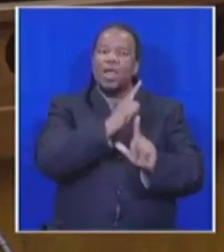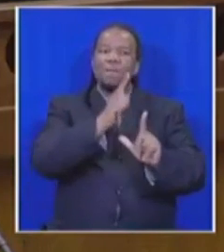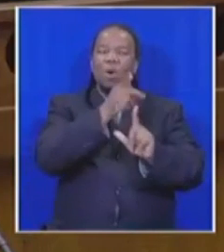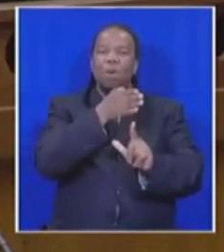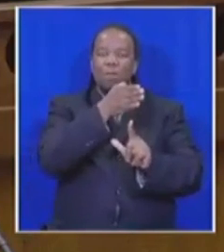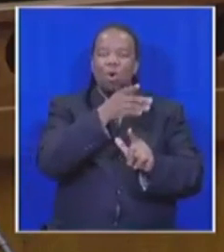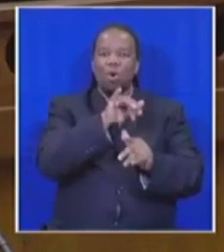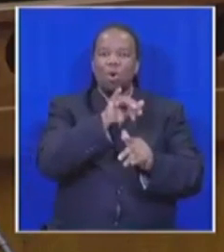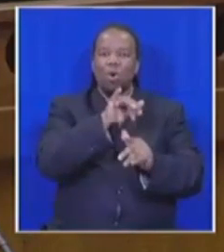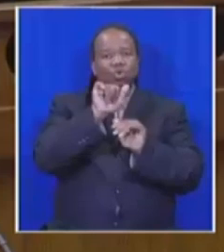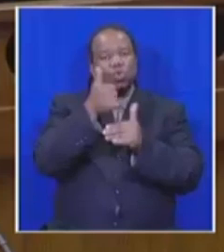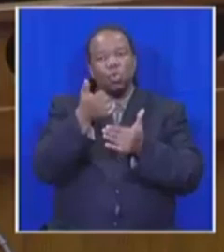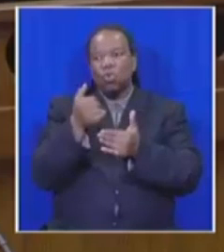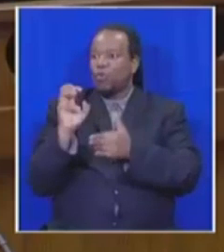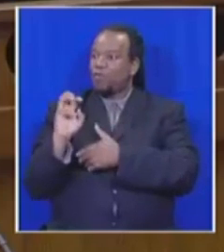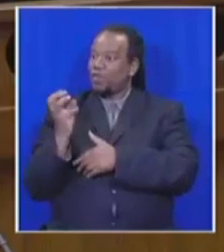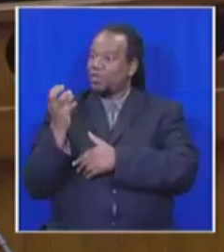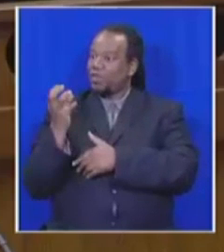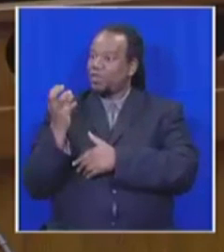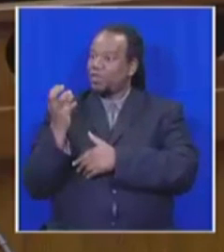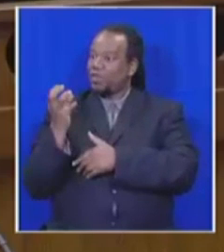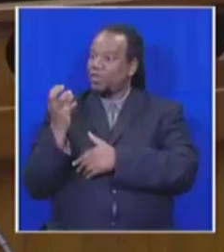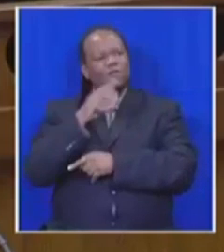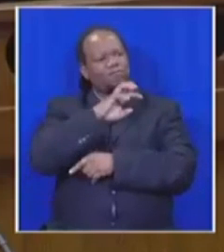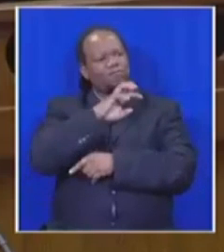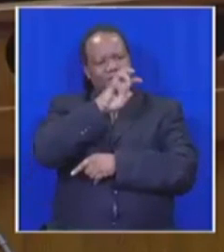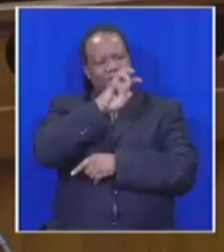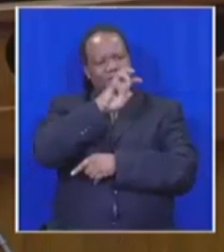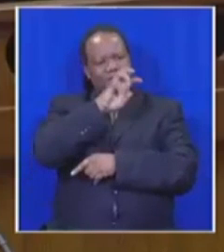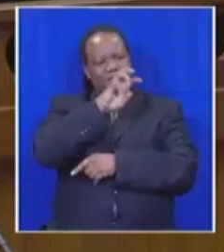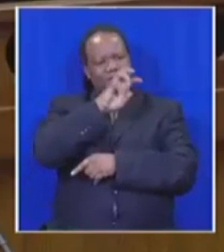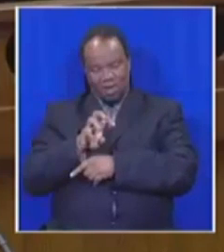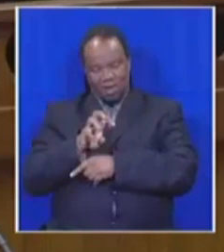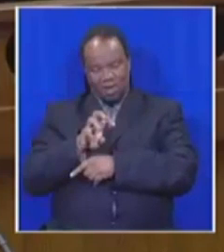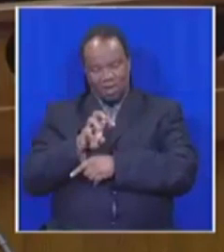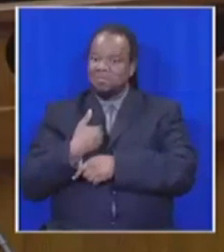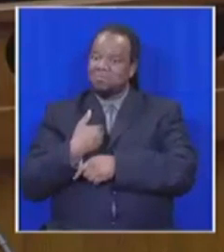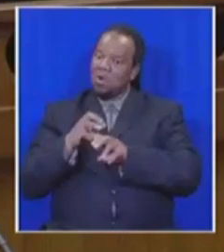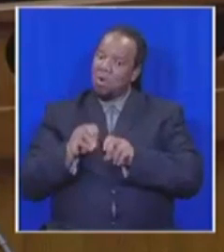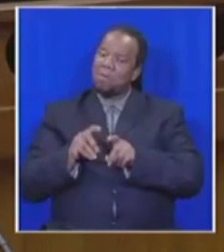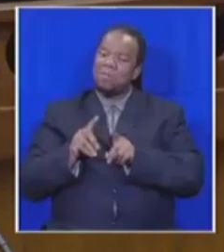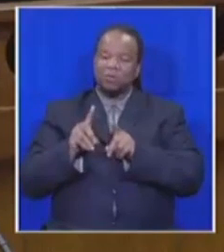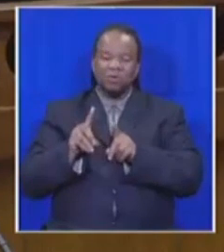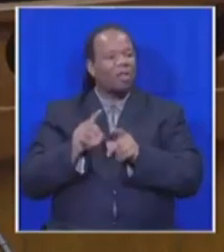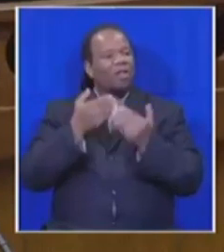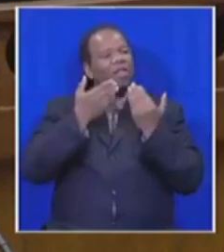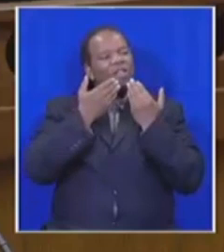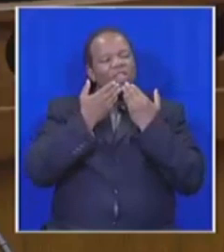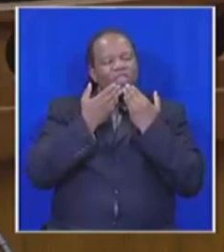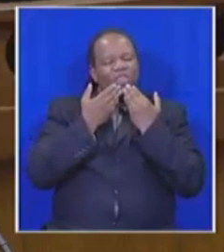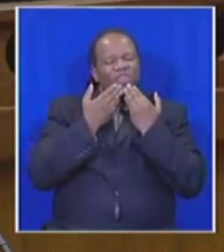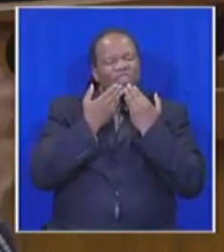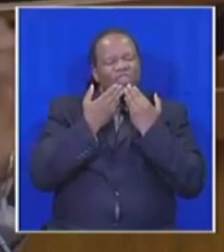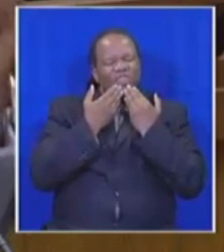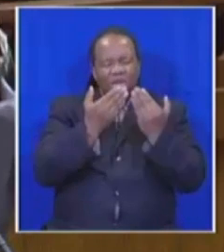and to Metsimaholo in the Free State. So let me take this opportunity to thank, from the bottom